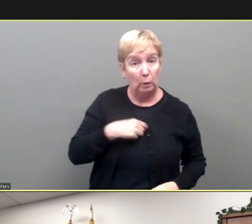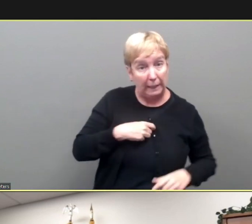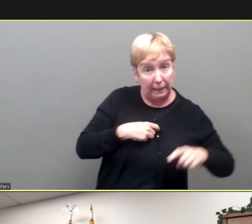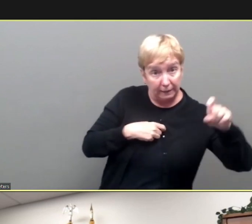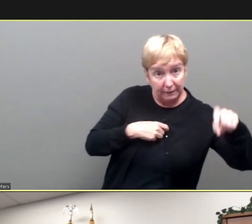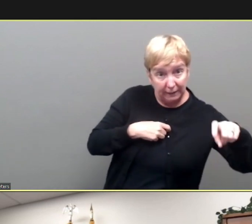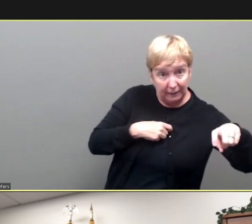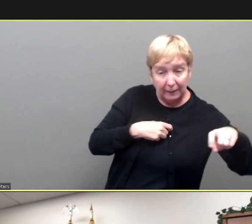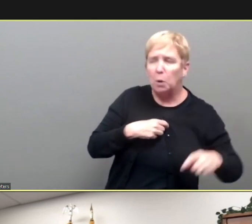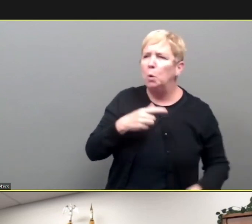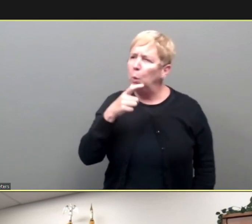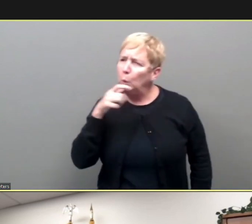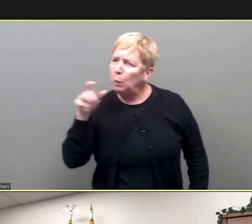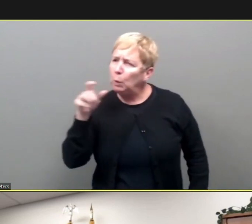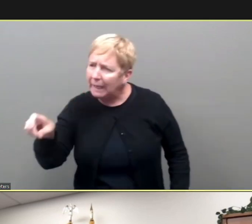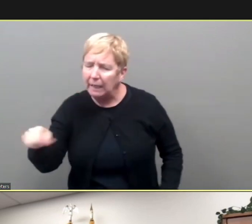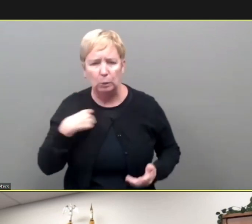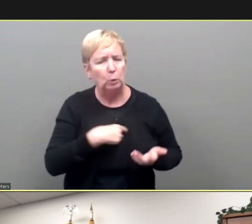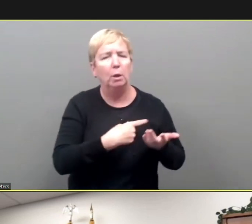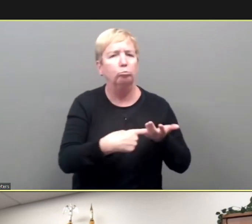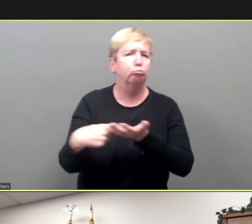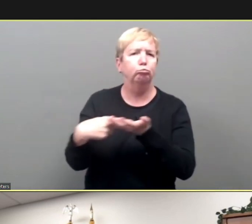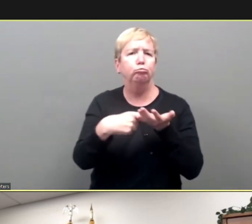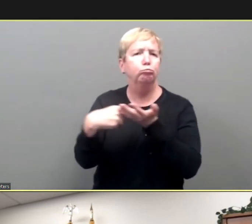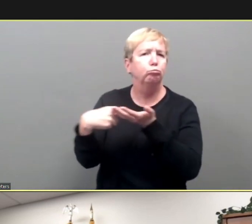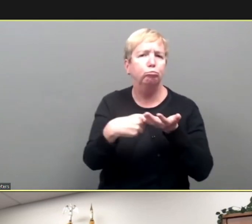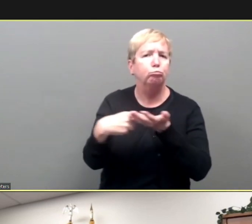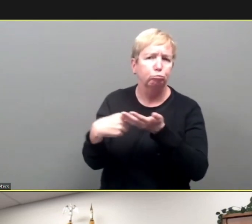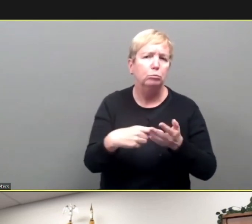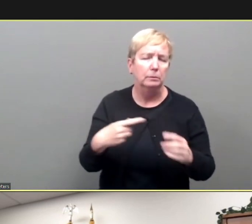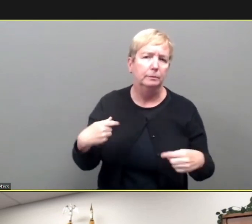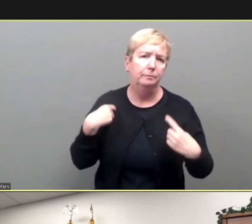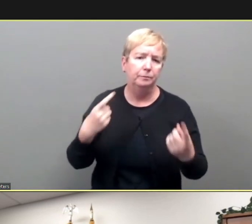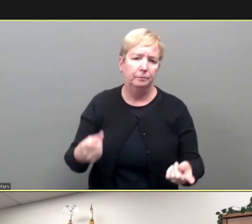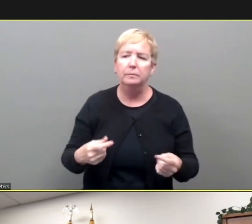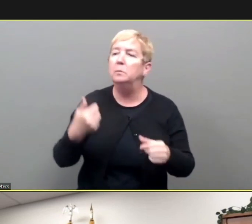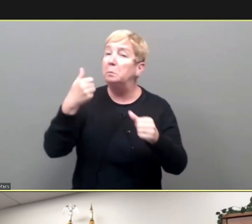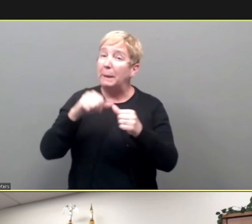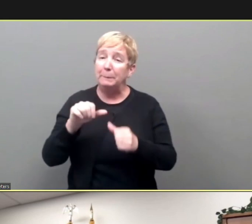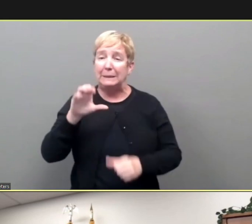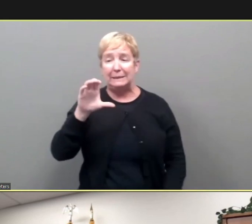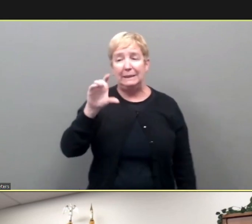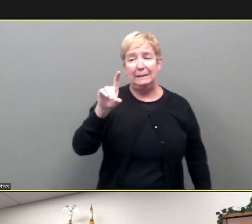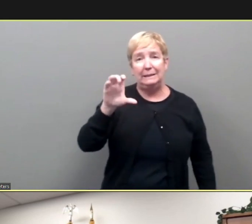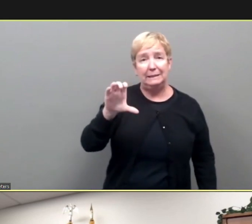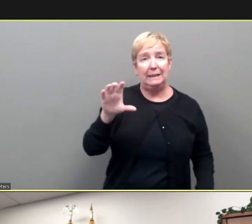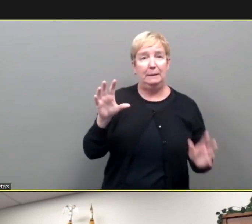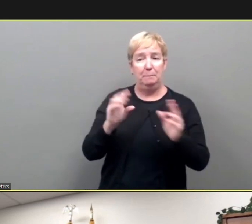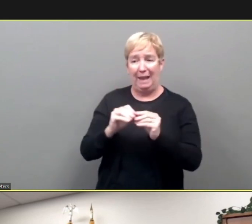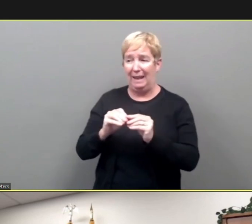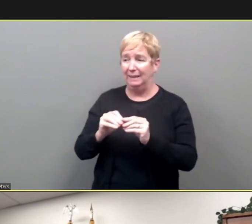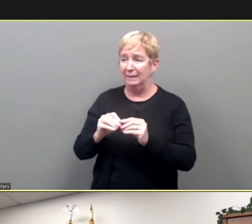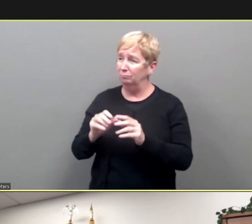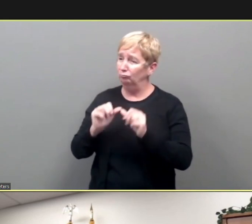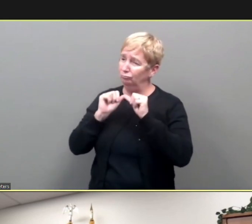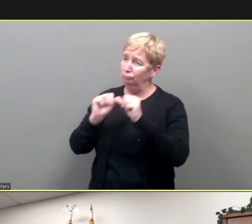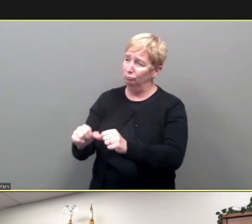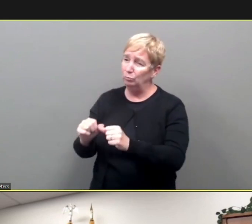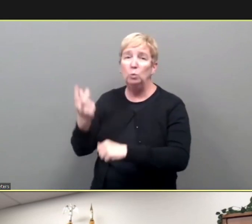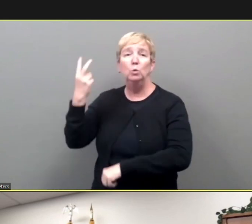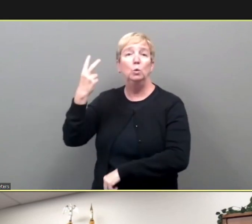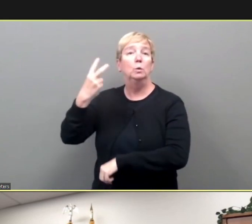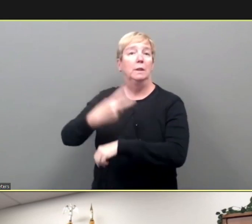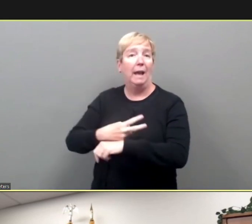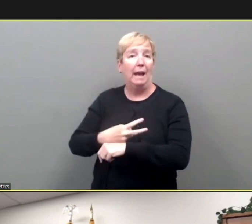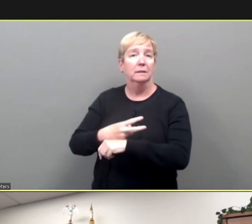of groups. So as you can see that when the CDC met for 2 days on it, right, there was a lot of debate